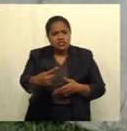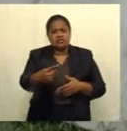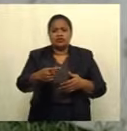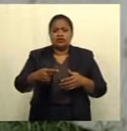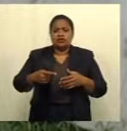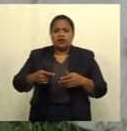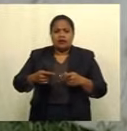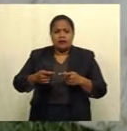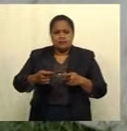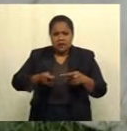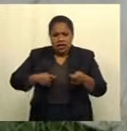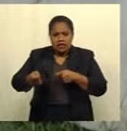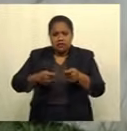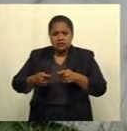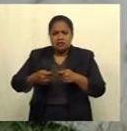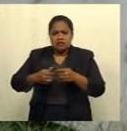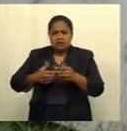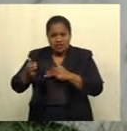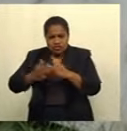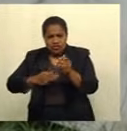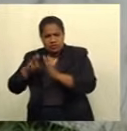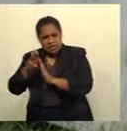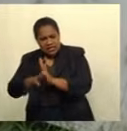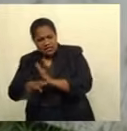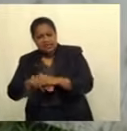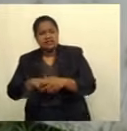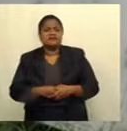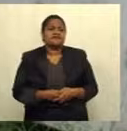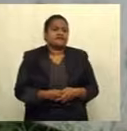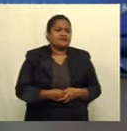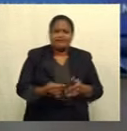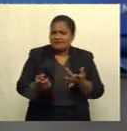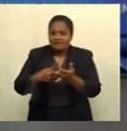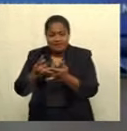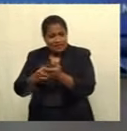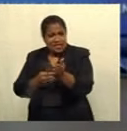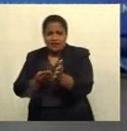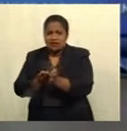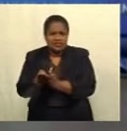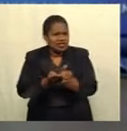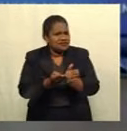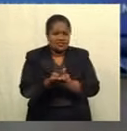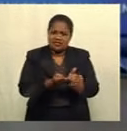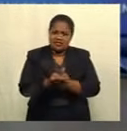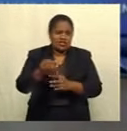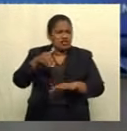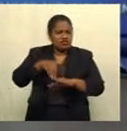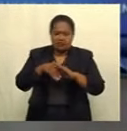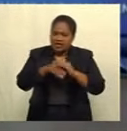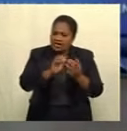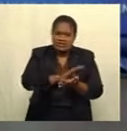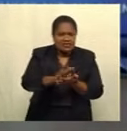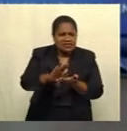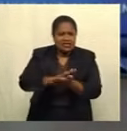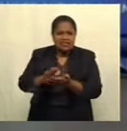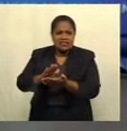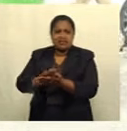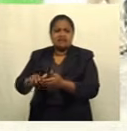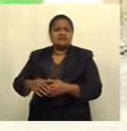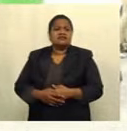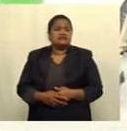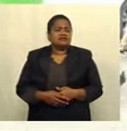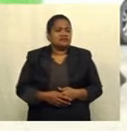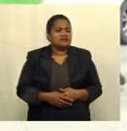management services, depot management services, grass cutting and drainage cleaning services will be on need